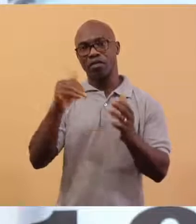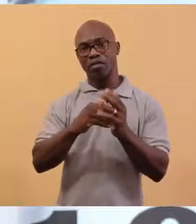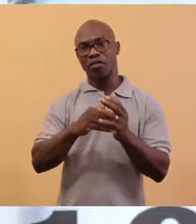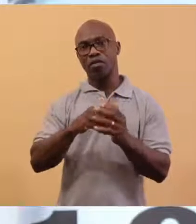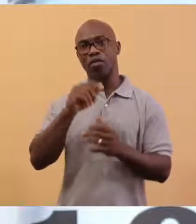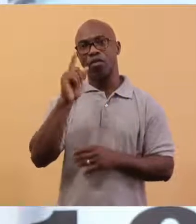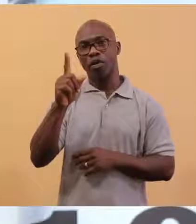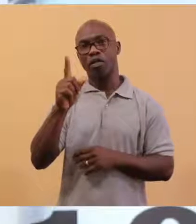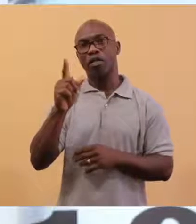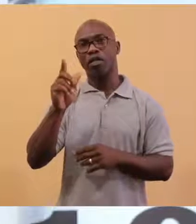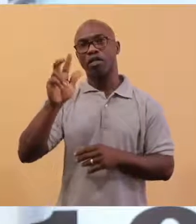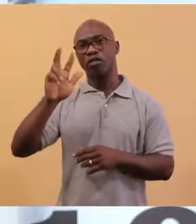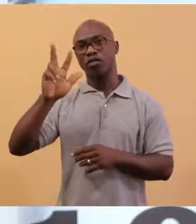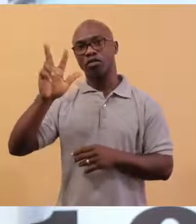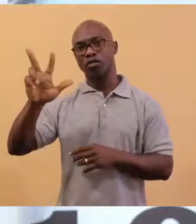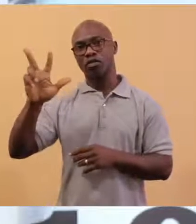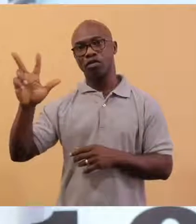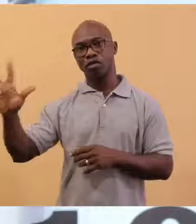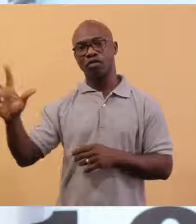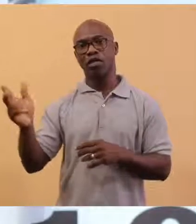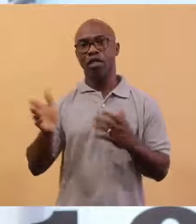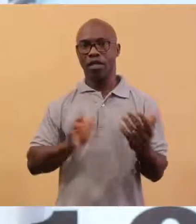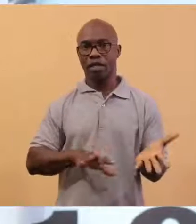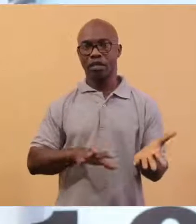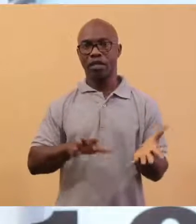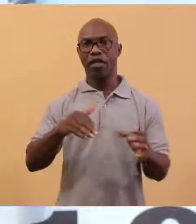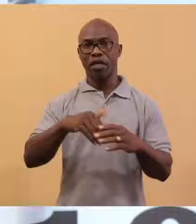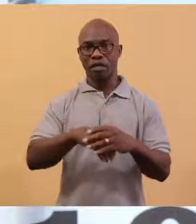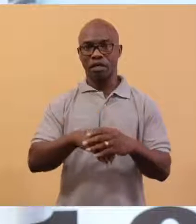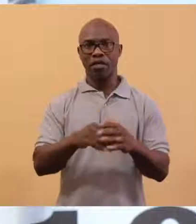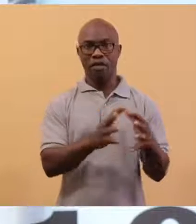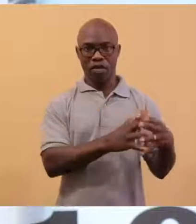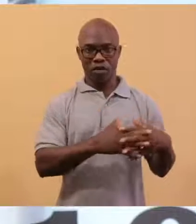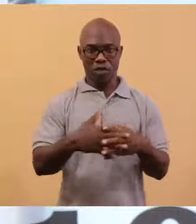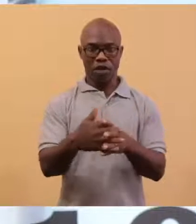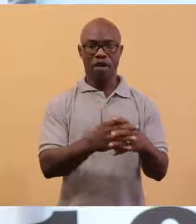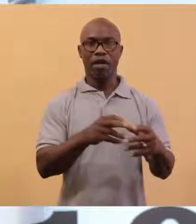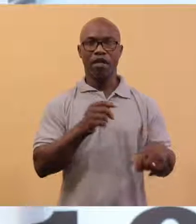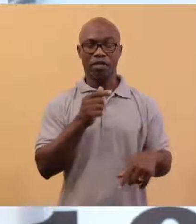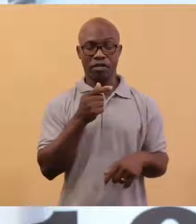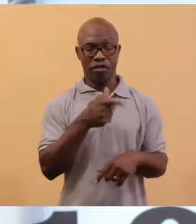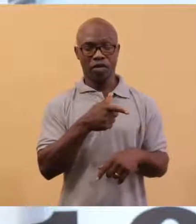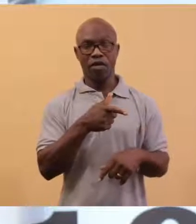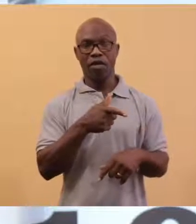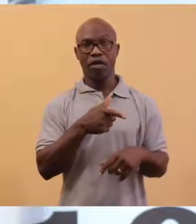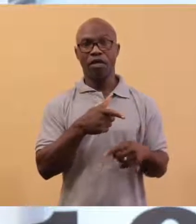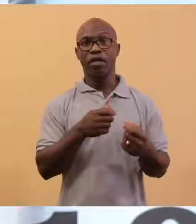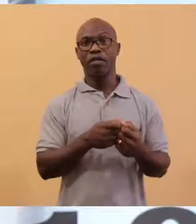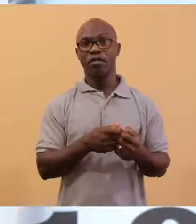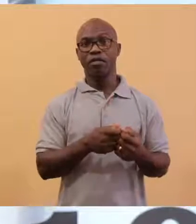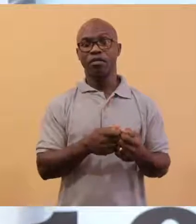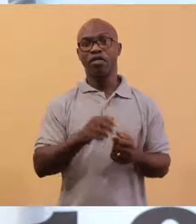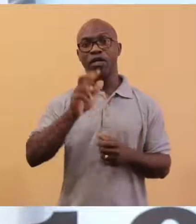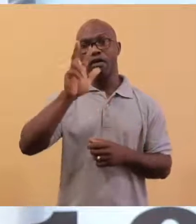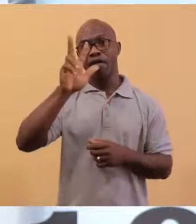479,133 deaths. In the region of the Americas, the number of cases